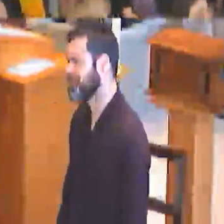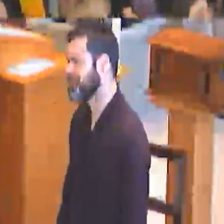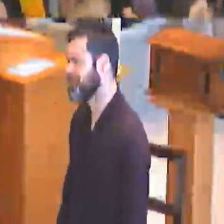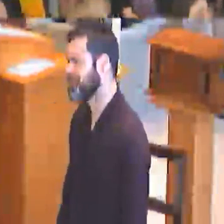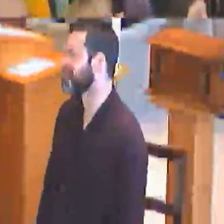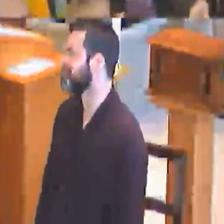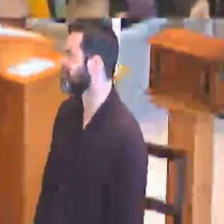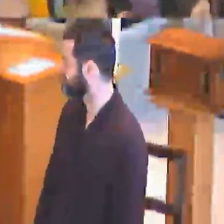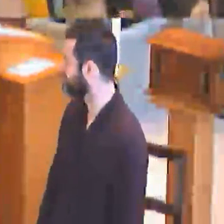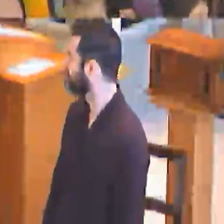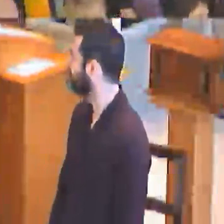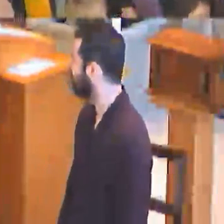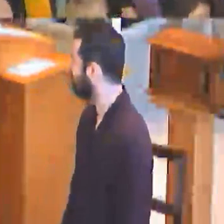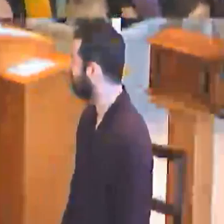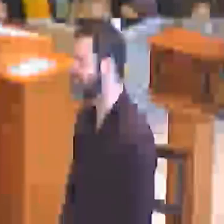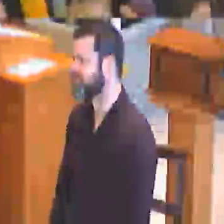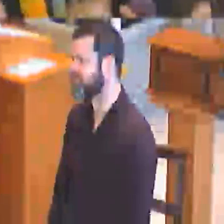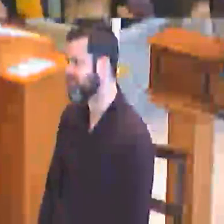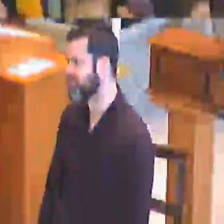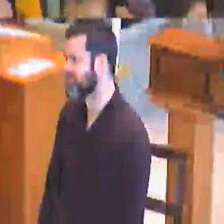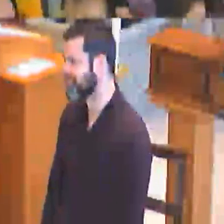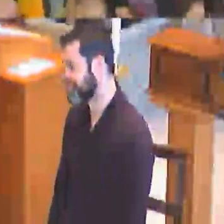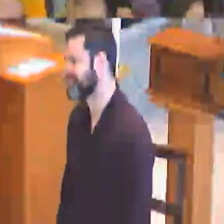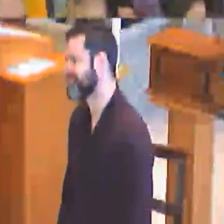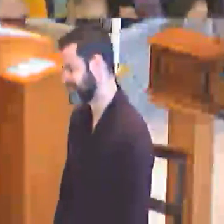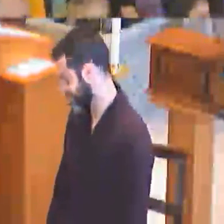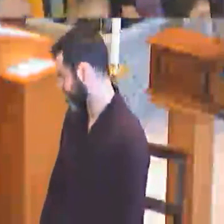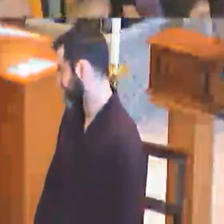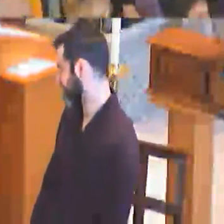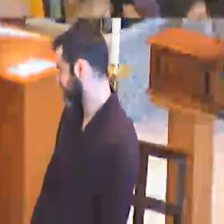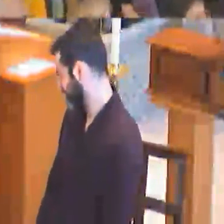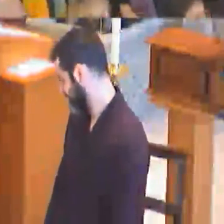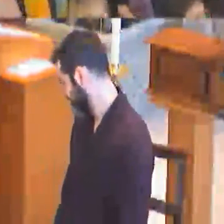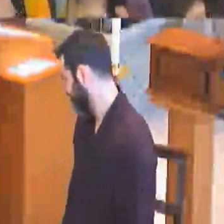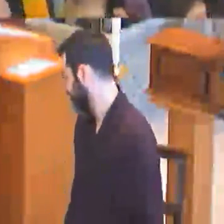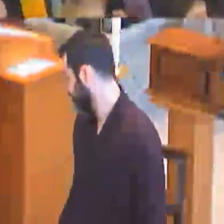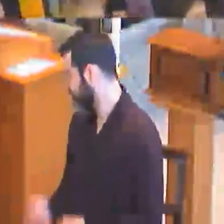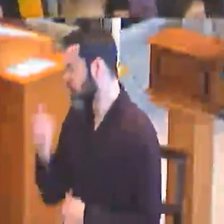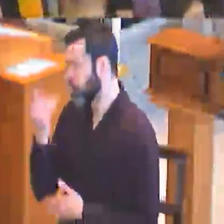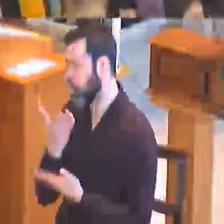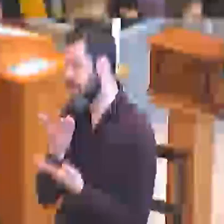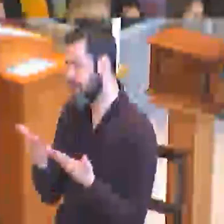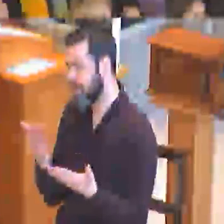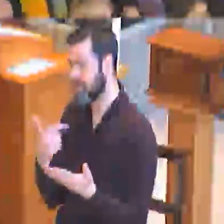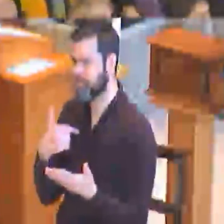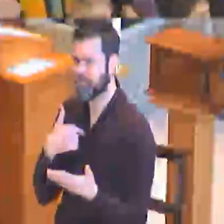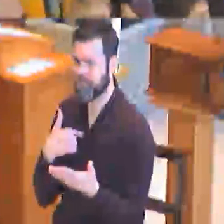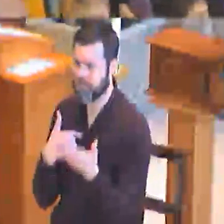Keep falling.